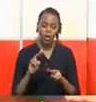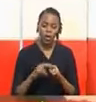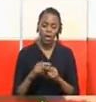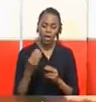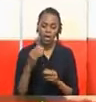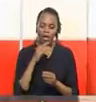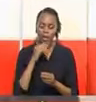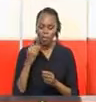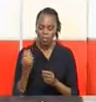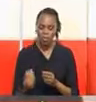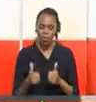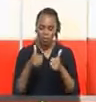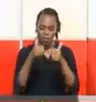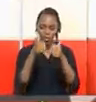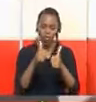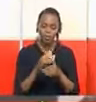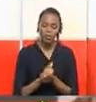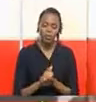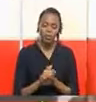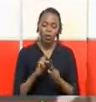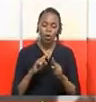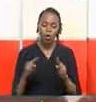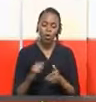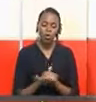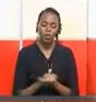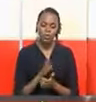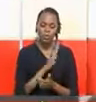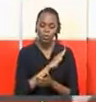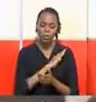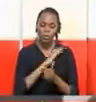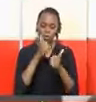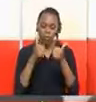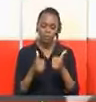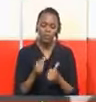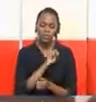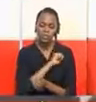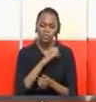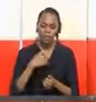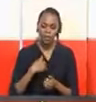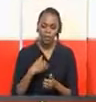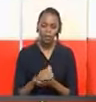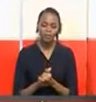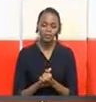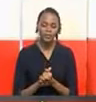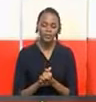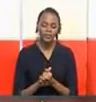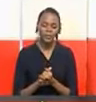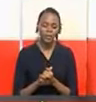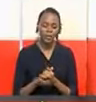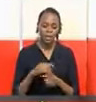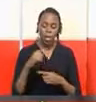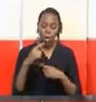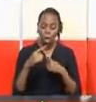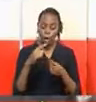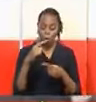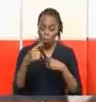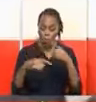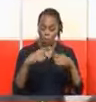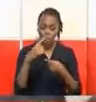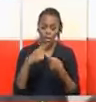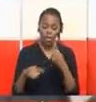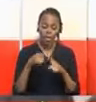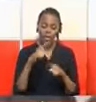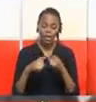continue to be a good big brother to my sister, continue to be a friend to all the people who consider me